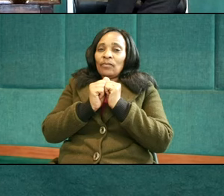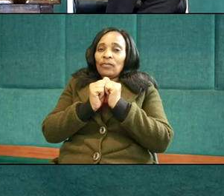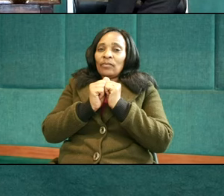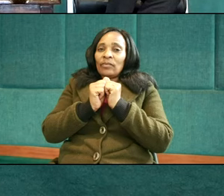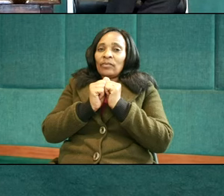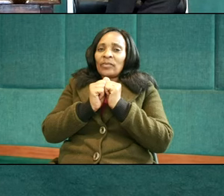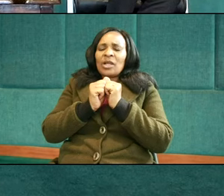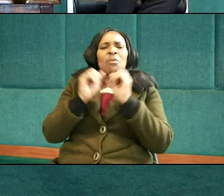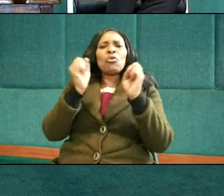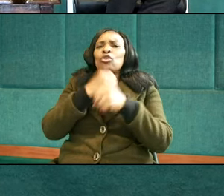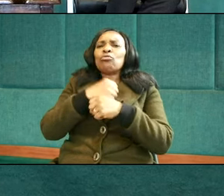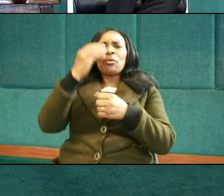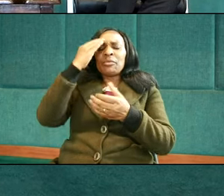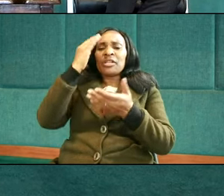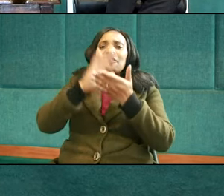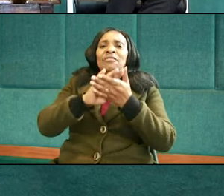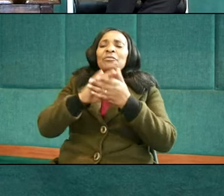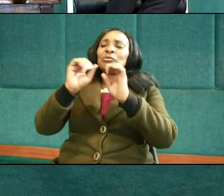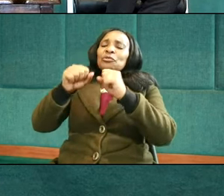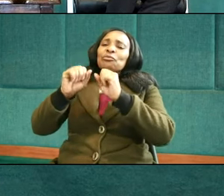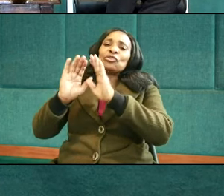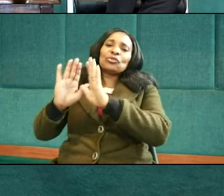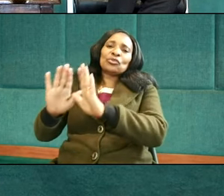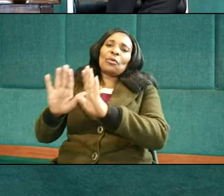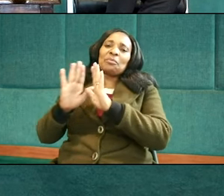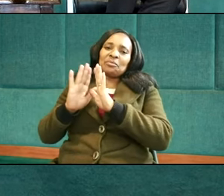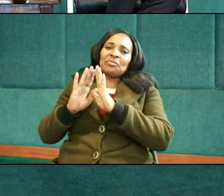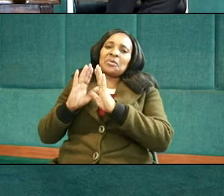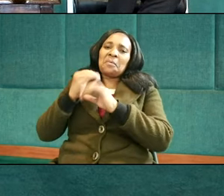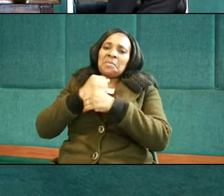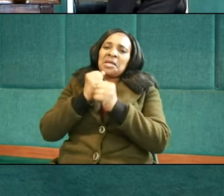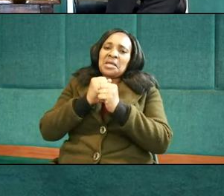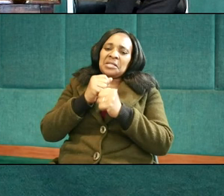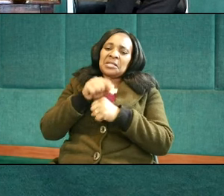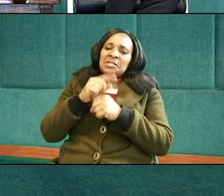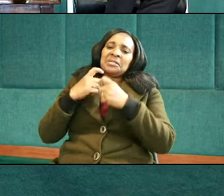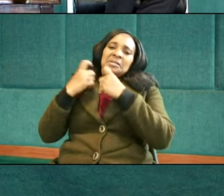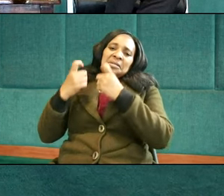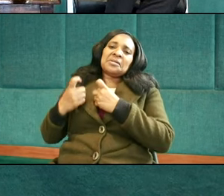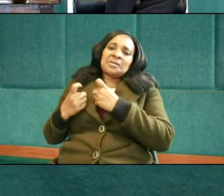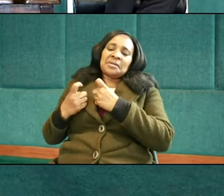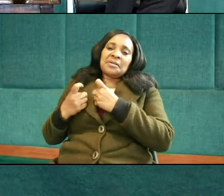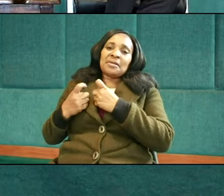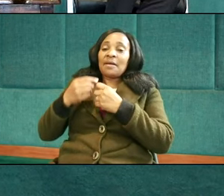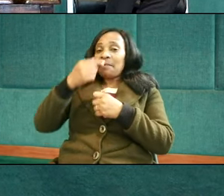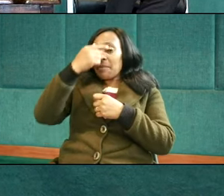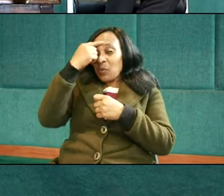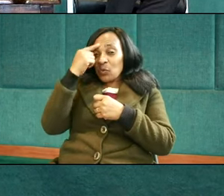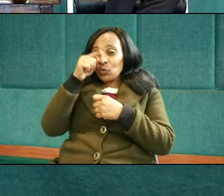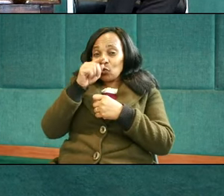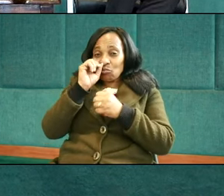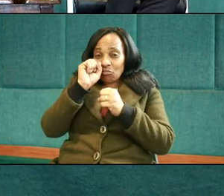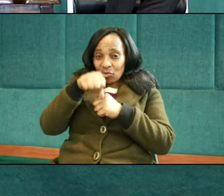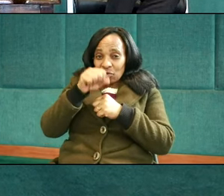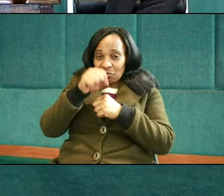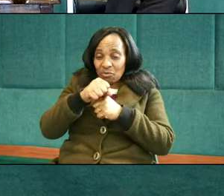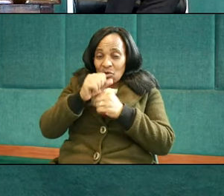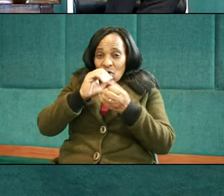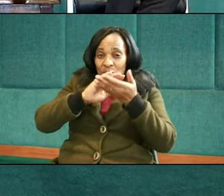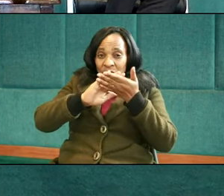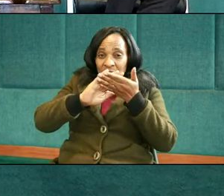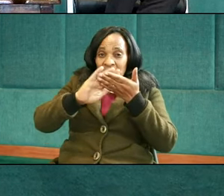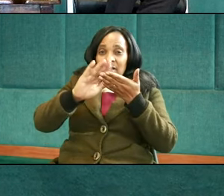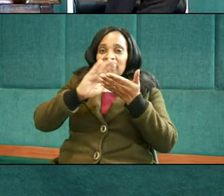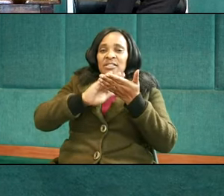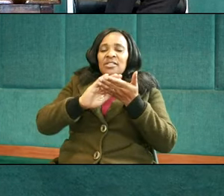they don't believe they'll be able to stop committing the sin. Because you can confess, but